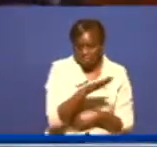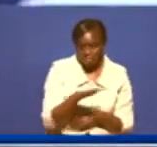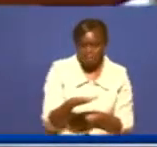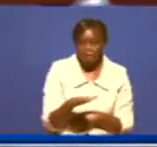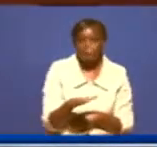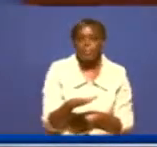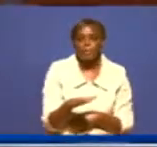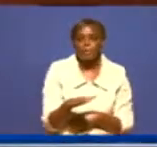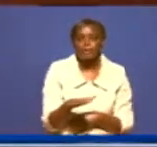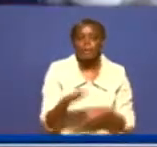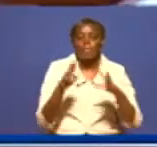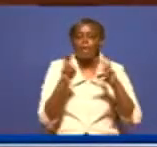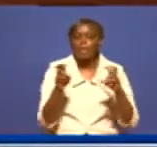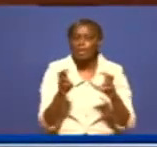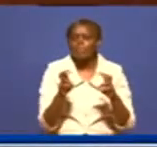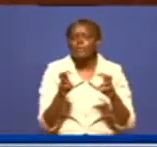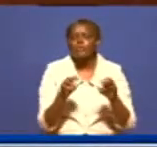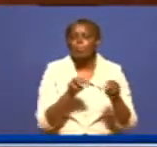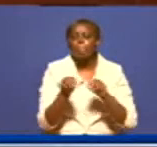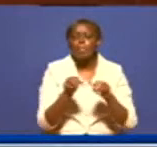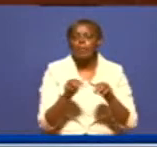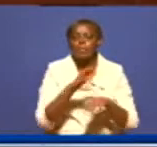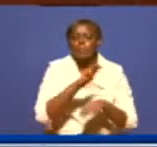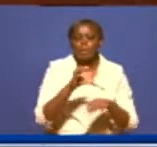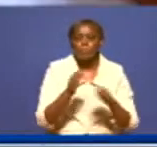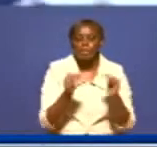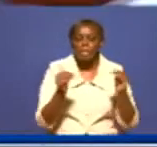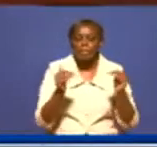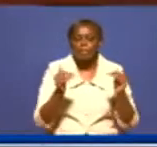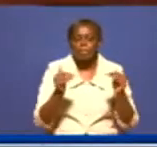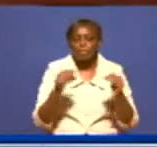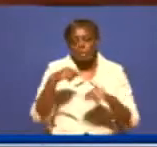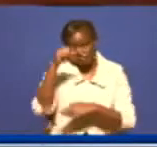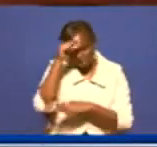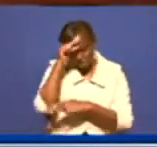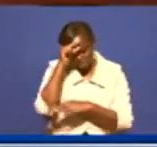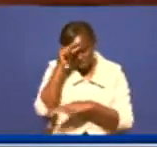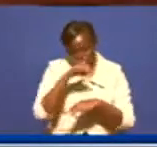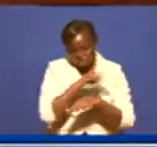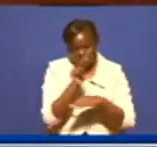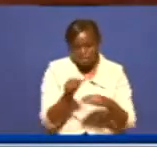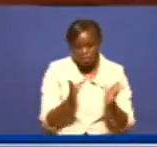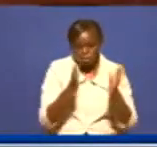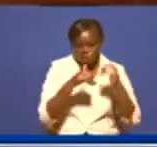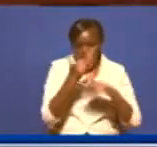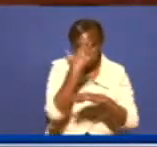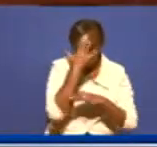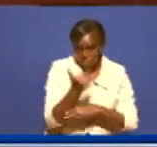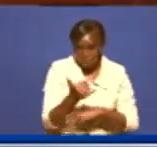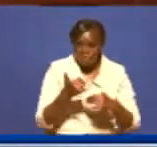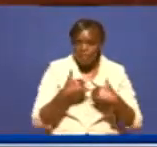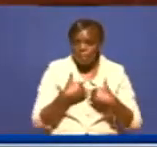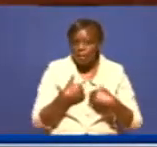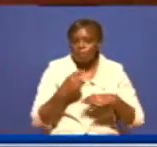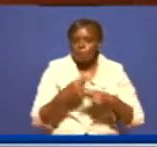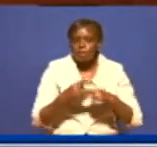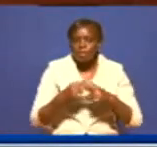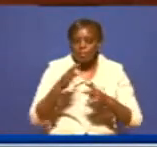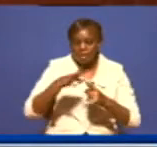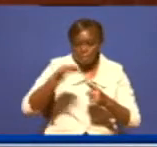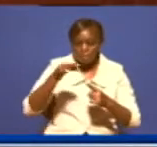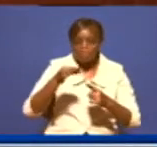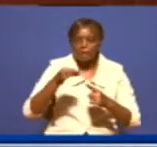most of these issues are managed at the county government's level. Why would the National Assembly having what we call selective